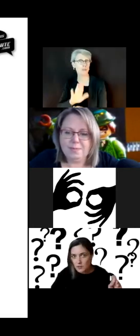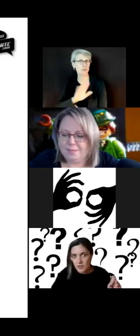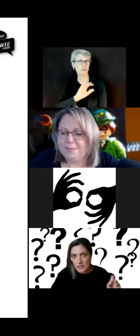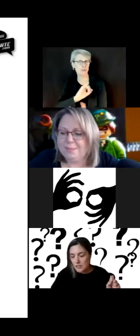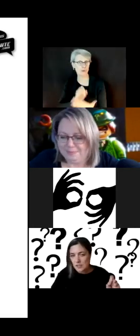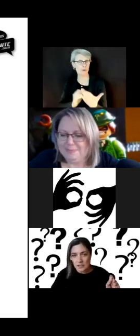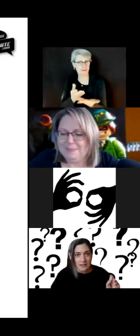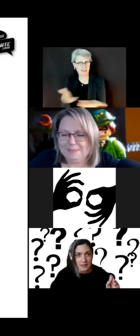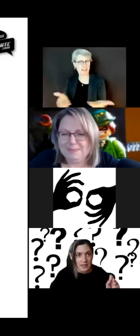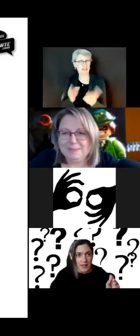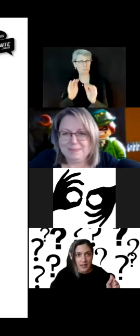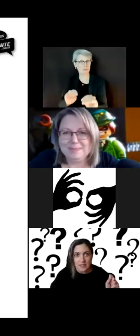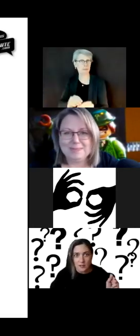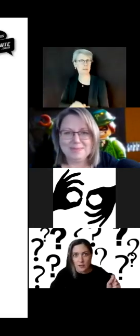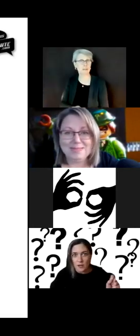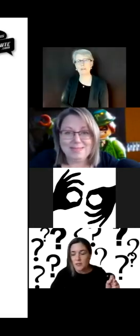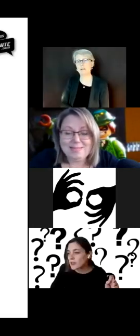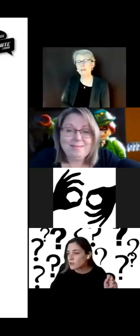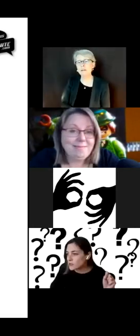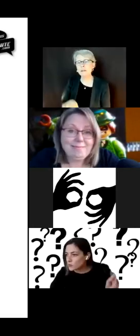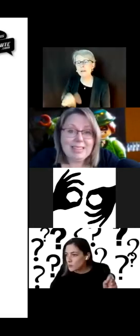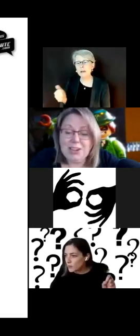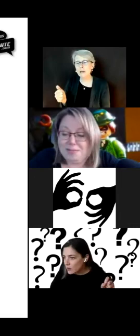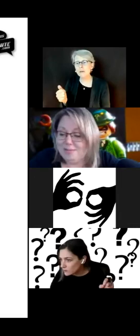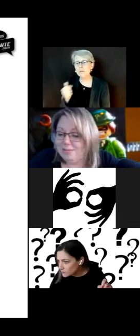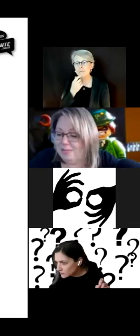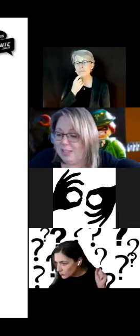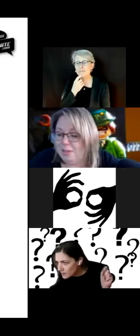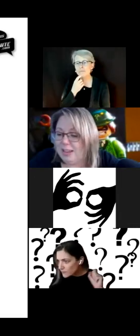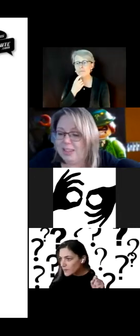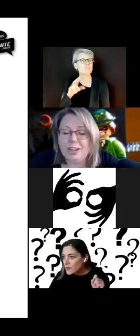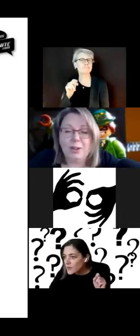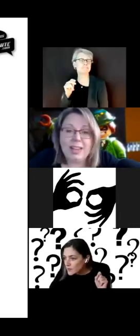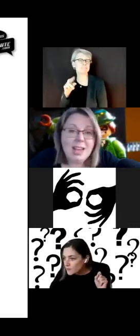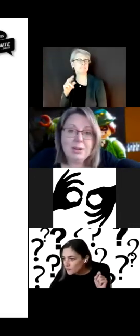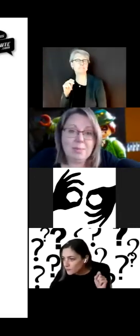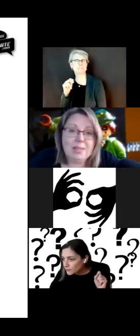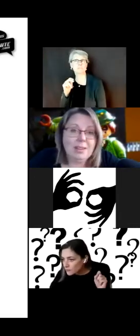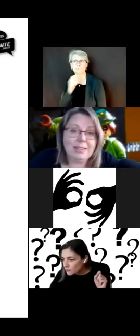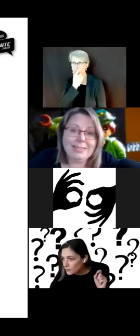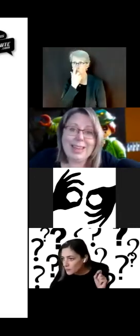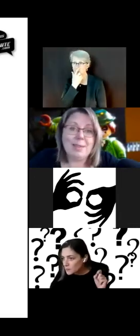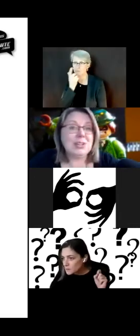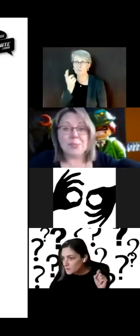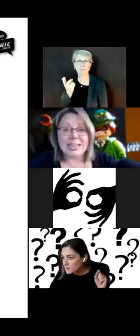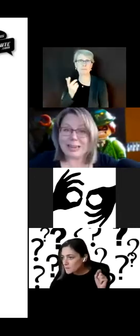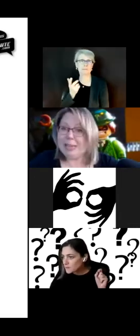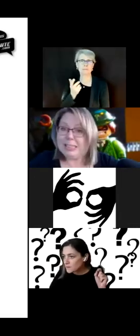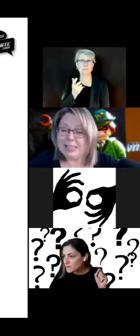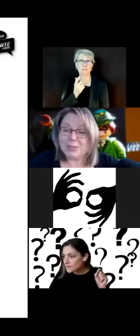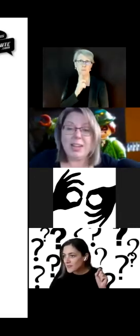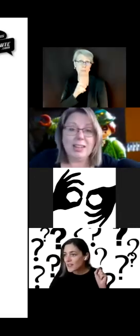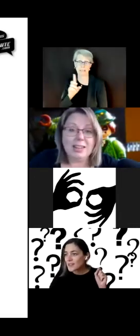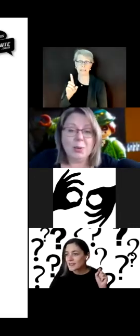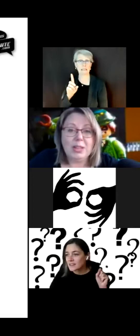out. Annelise, is there any comment on that, or just should we move along? No, great. I think, there can't be too many